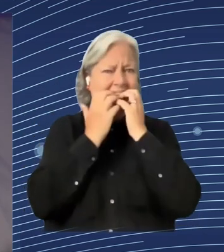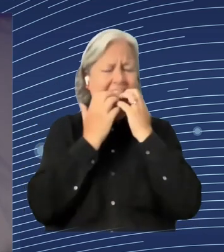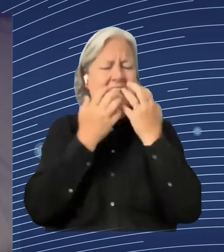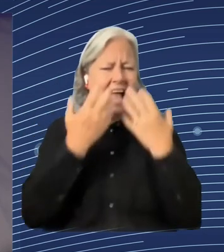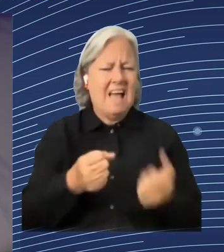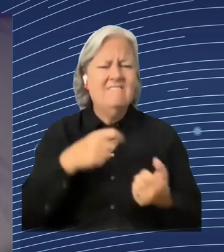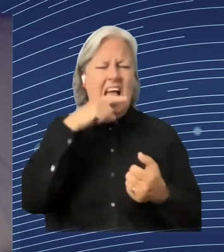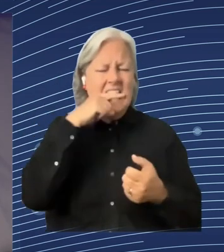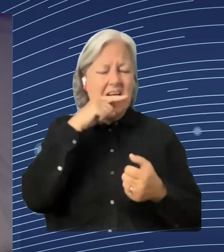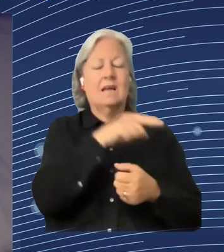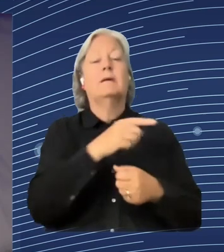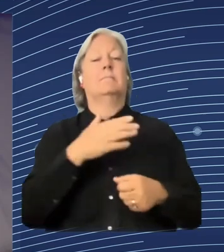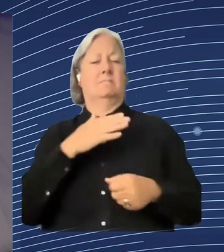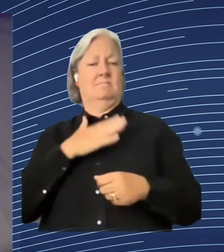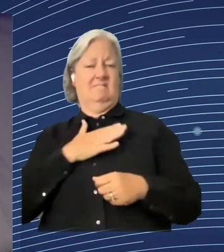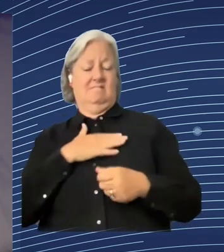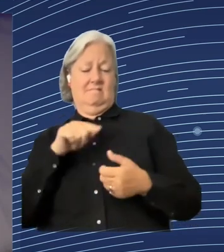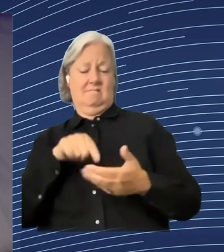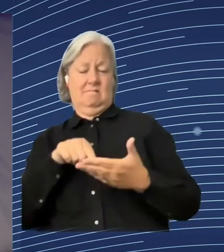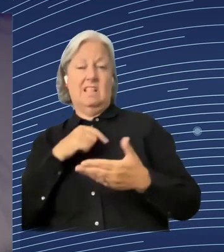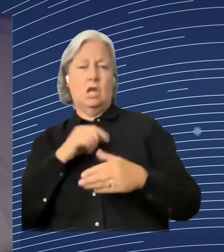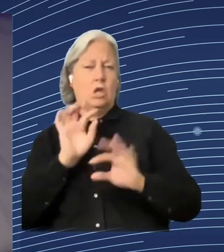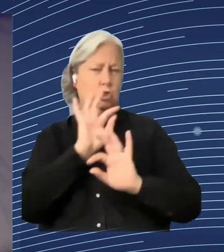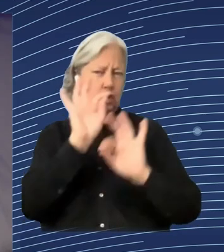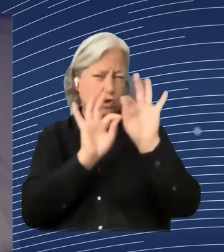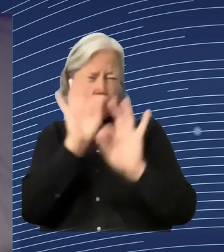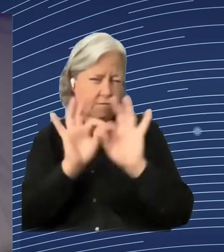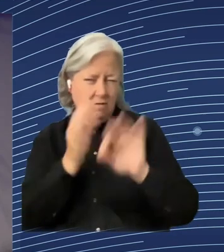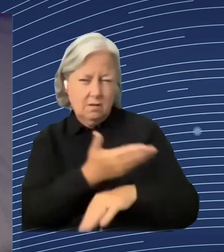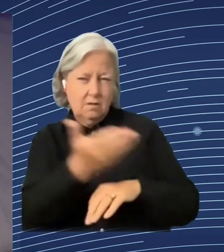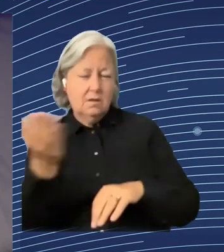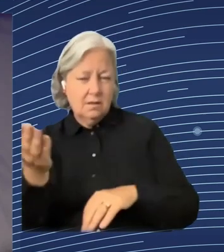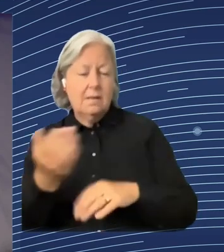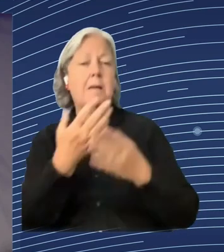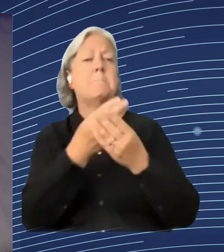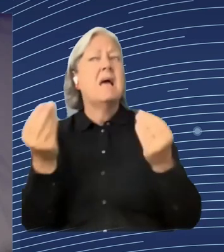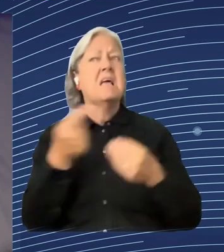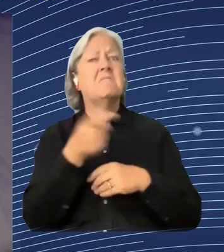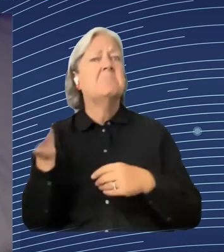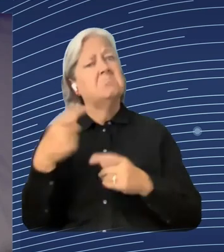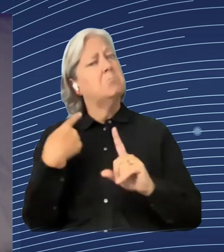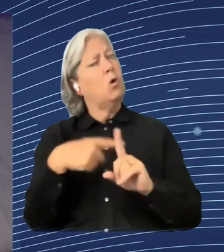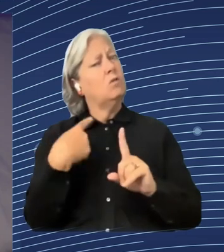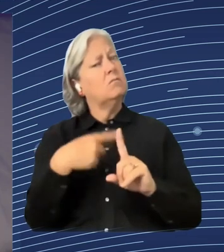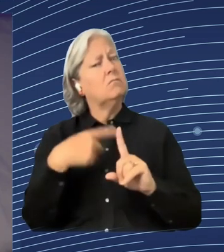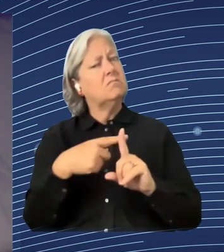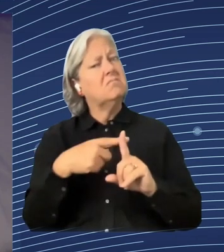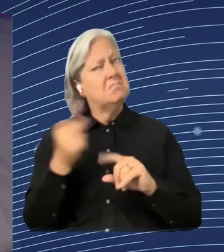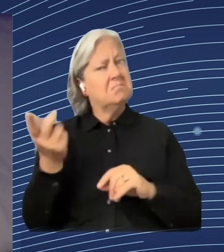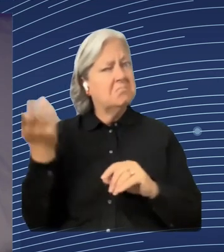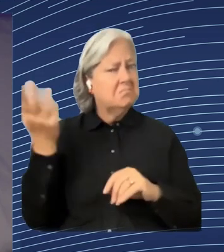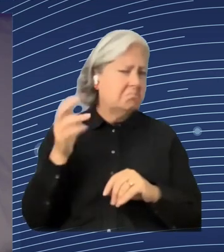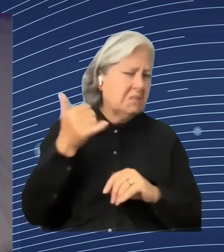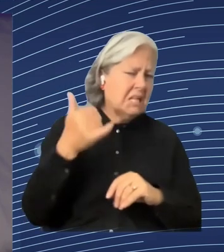in our survey, we felt also a lot of, we had a lot of positive feedback from people saying, yeah, we need these